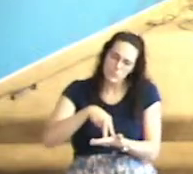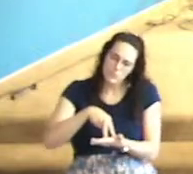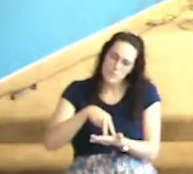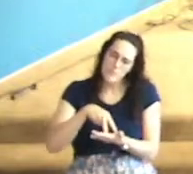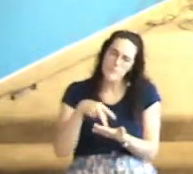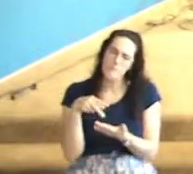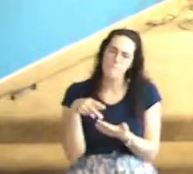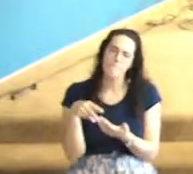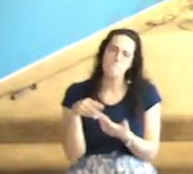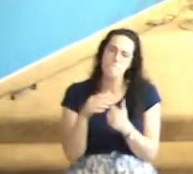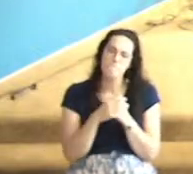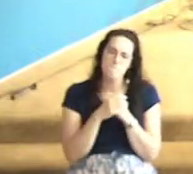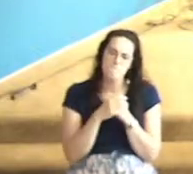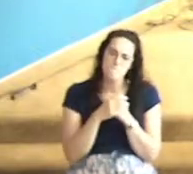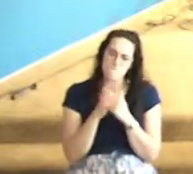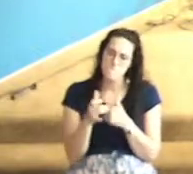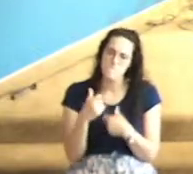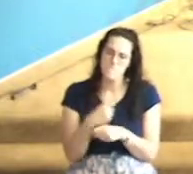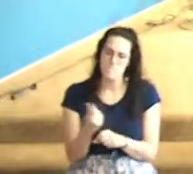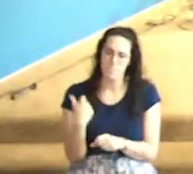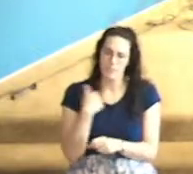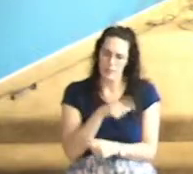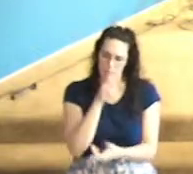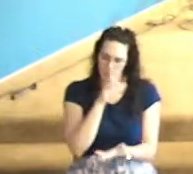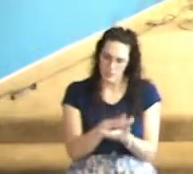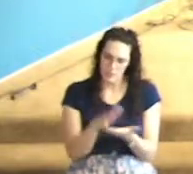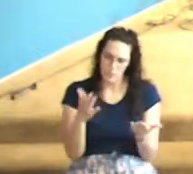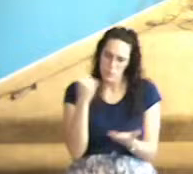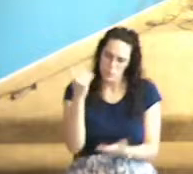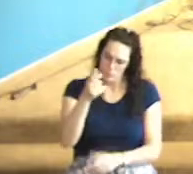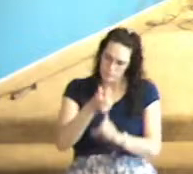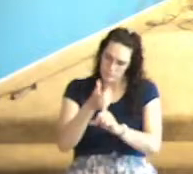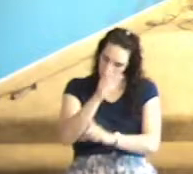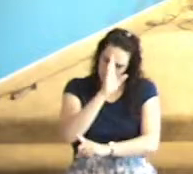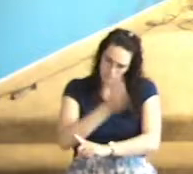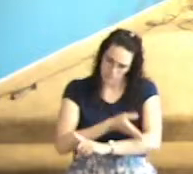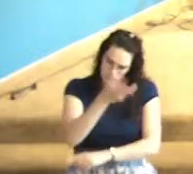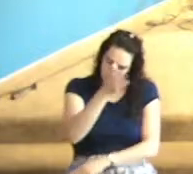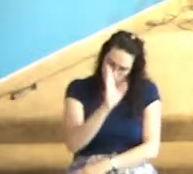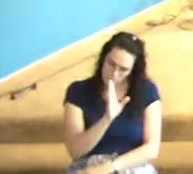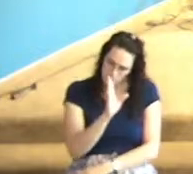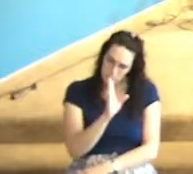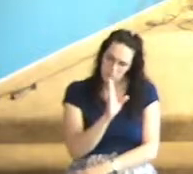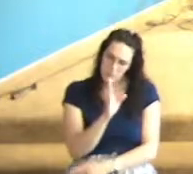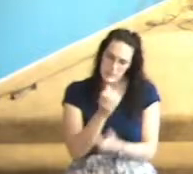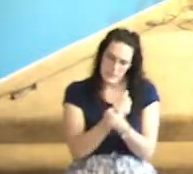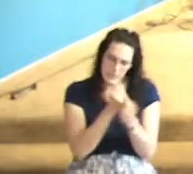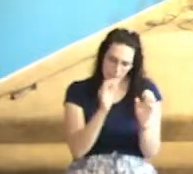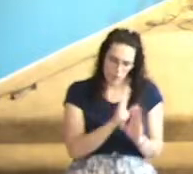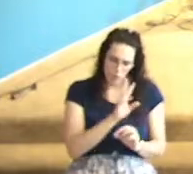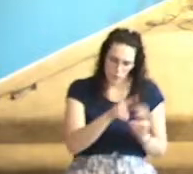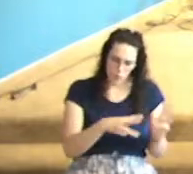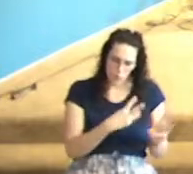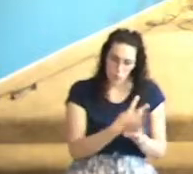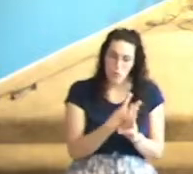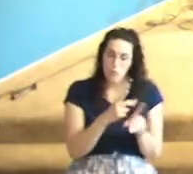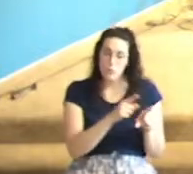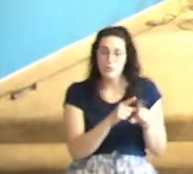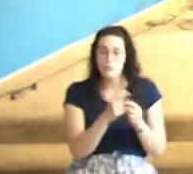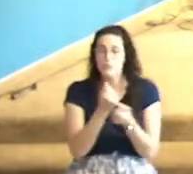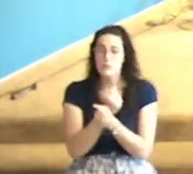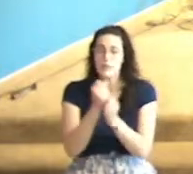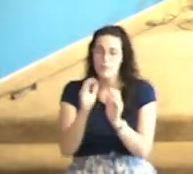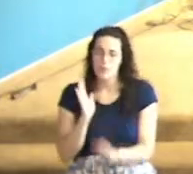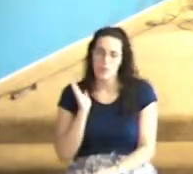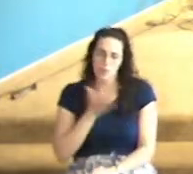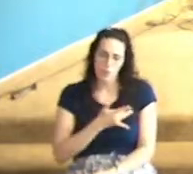has made us come to believe that you are the Son of God, the Savior of the world, and the Savior of our hearts. As we